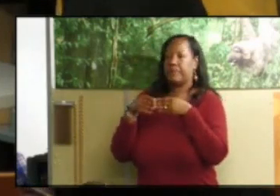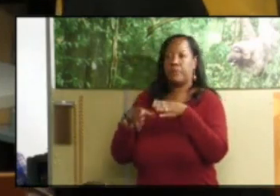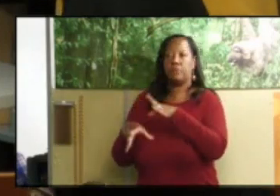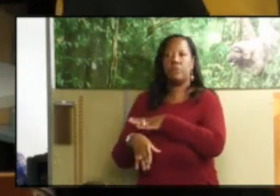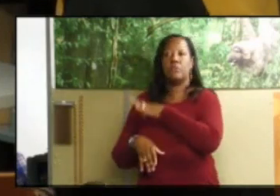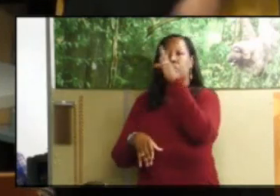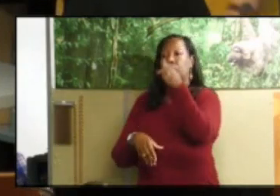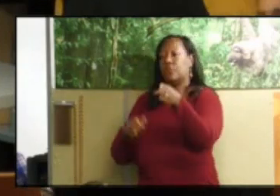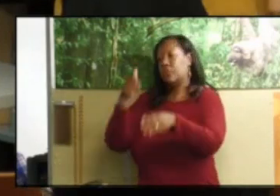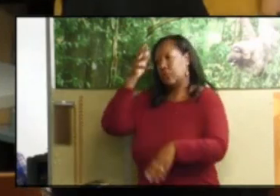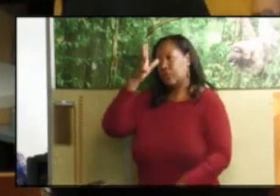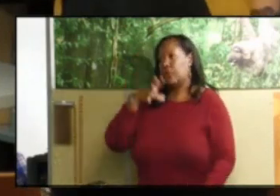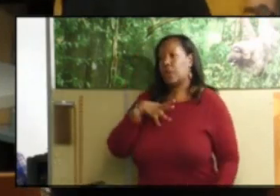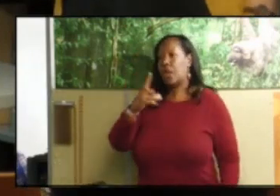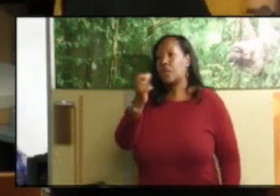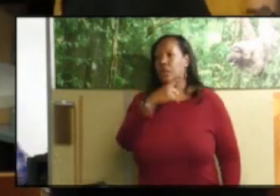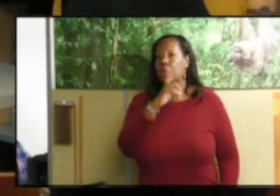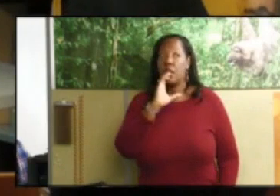Yes.